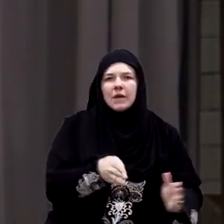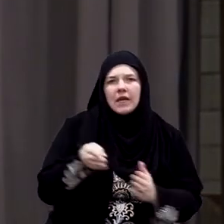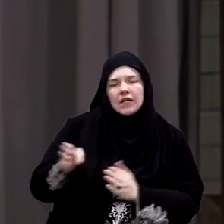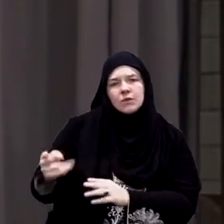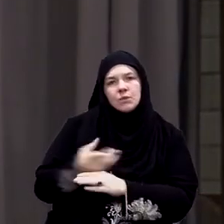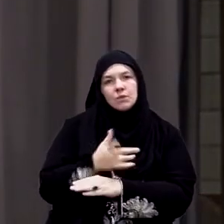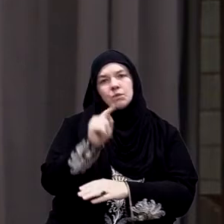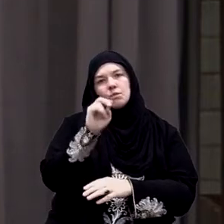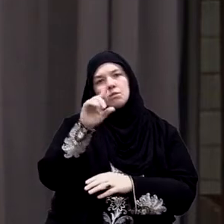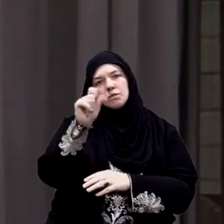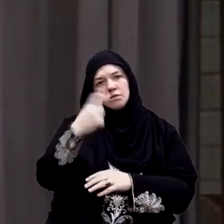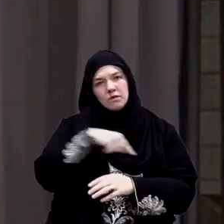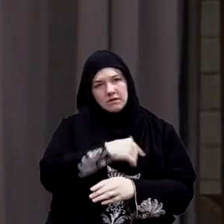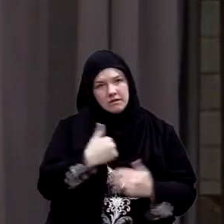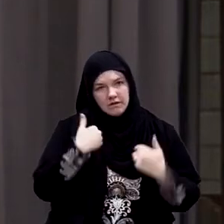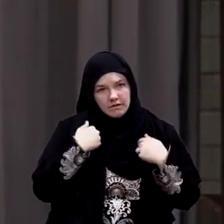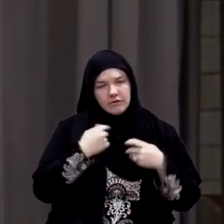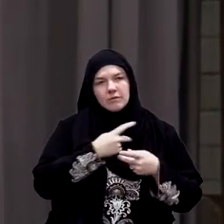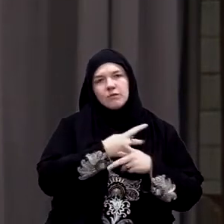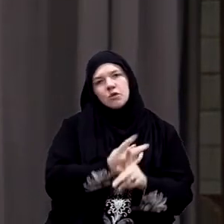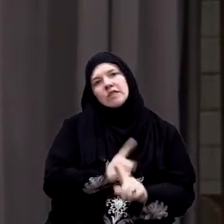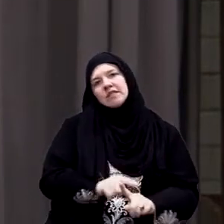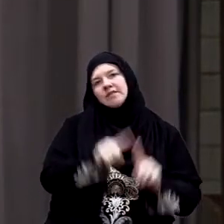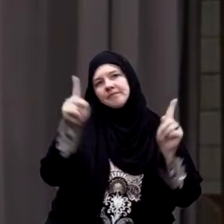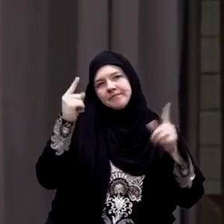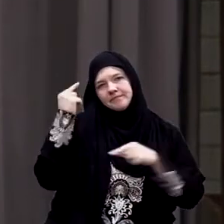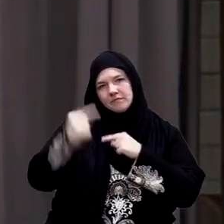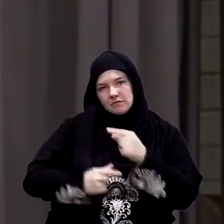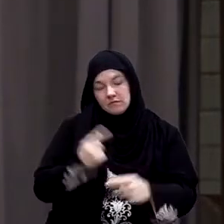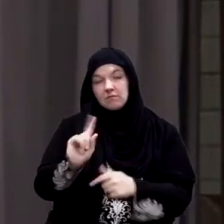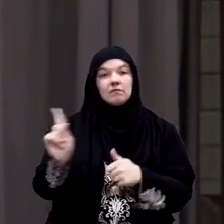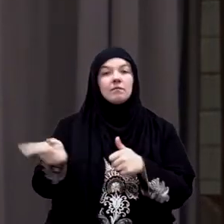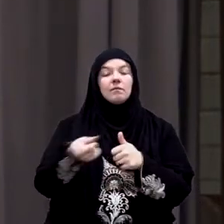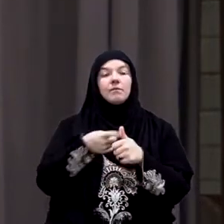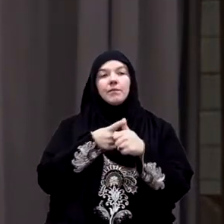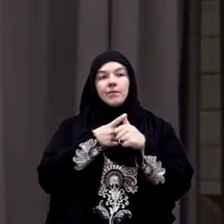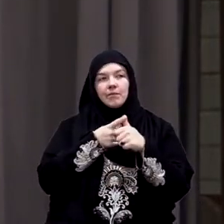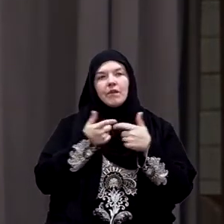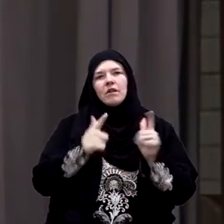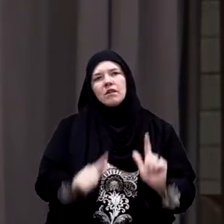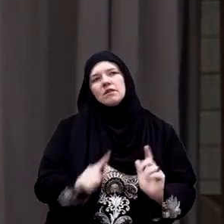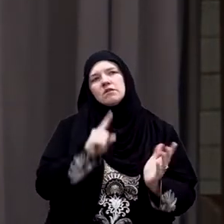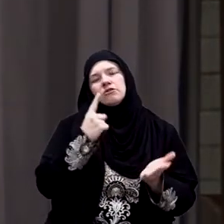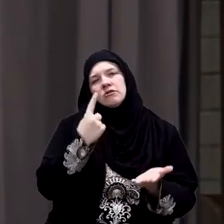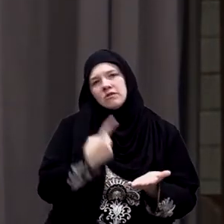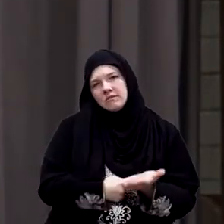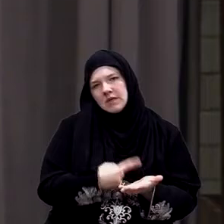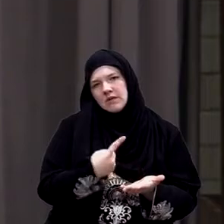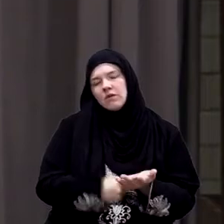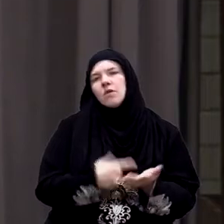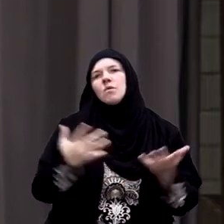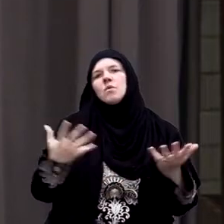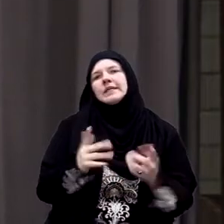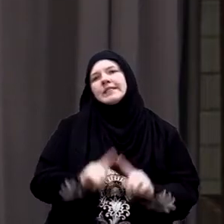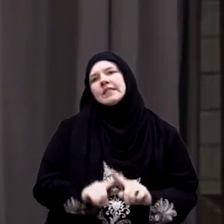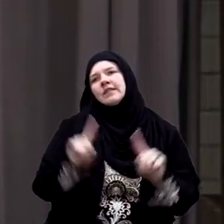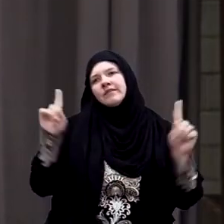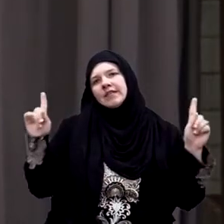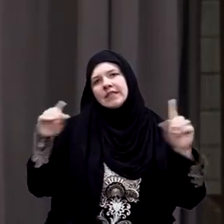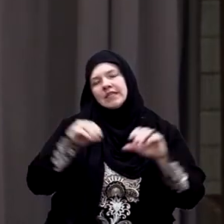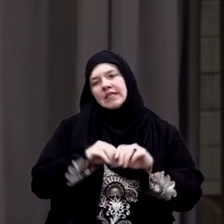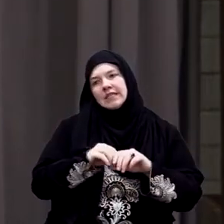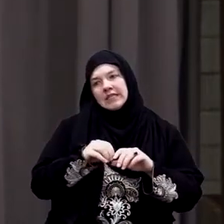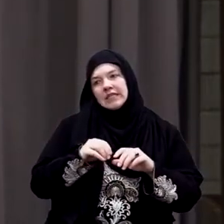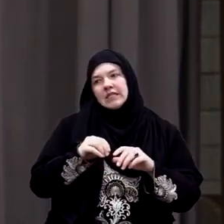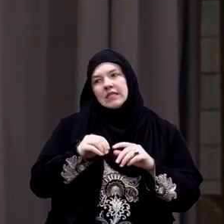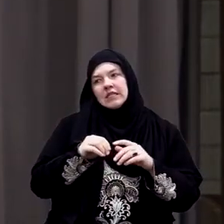have to produce a different generation. First, let us talk about what is different in the